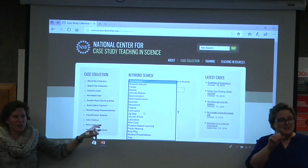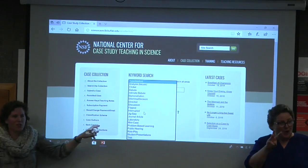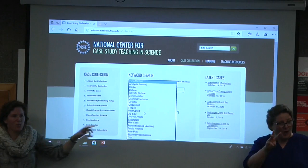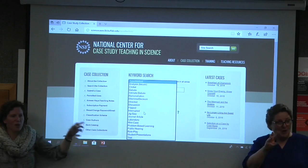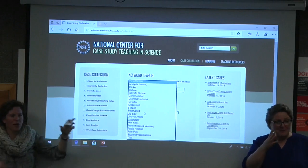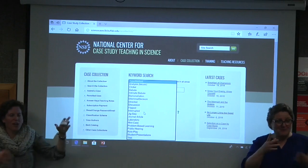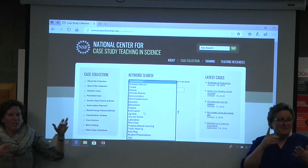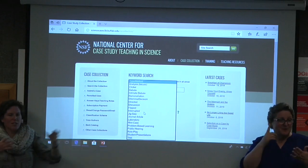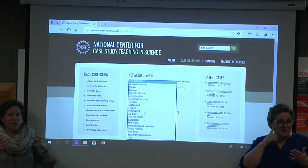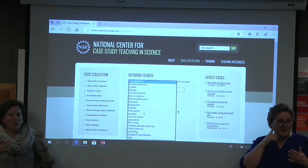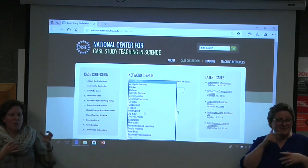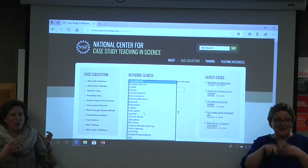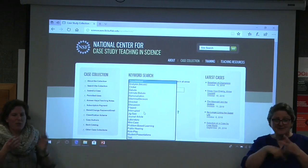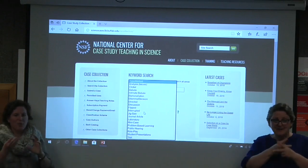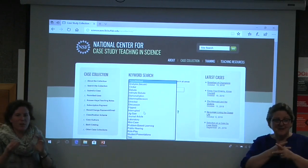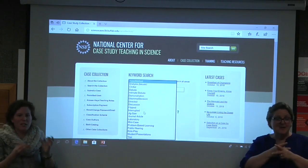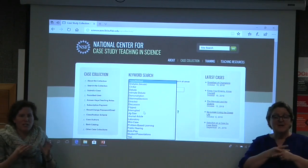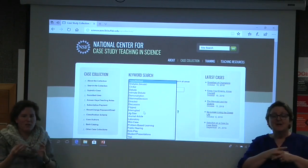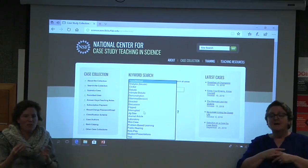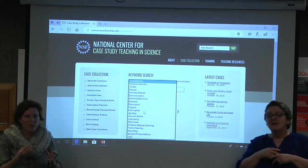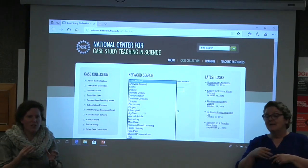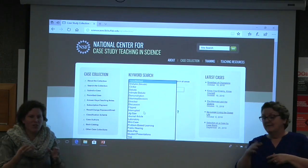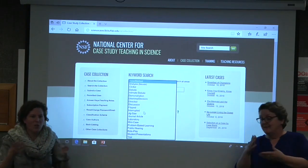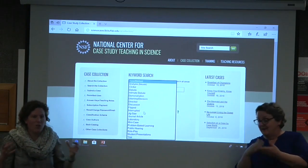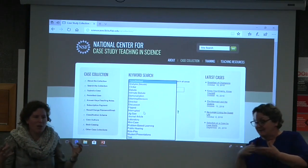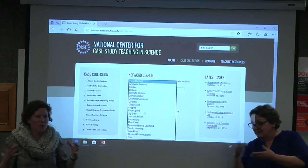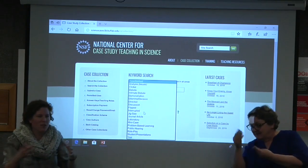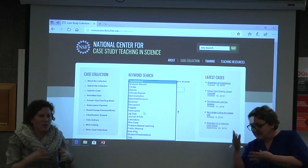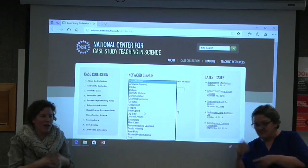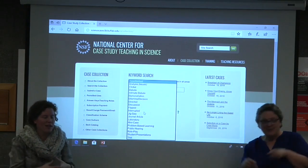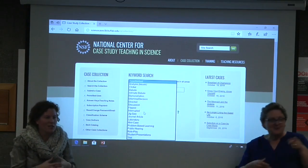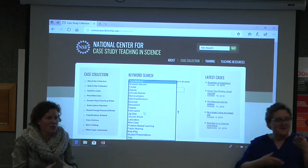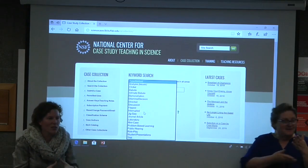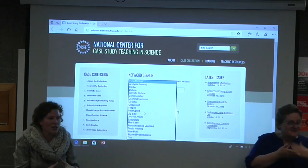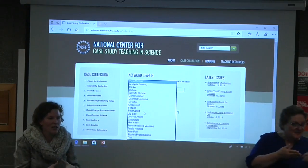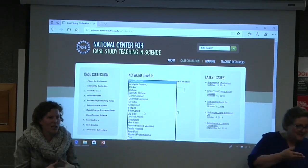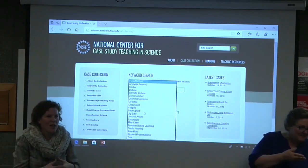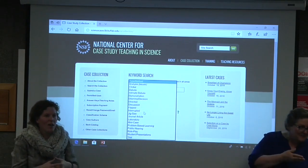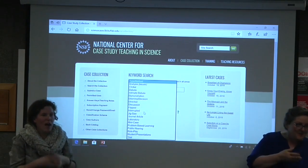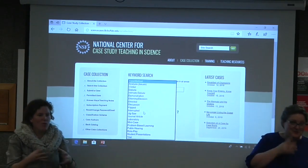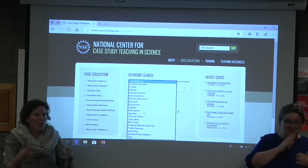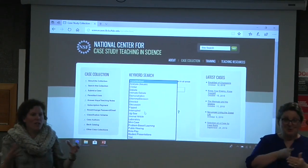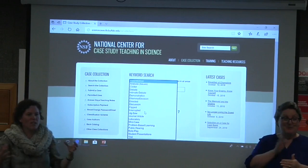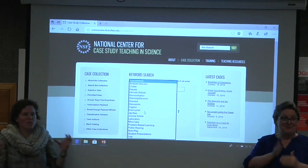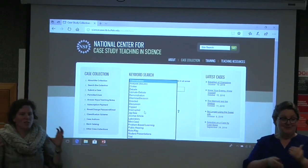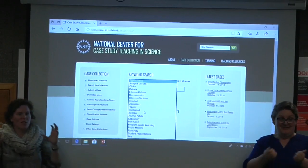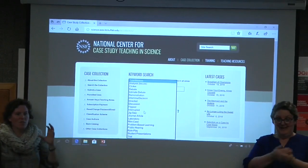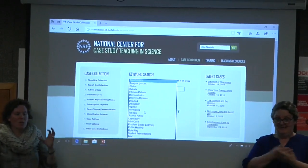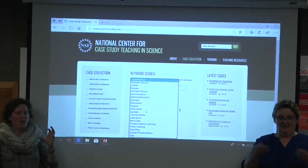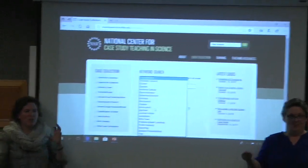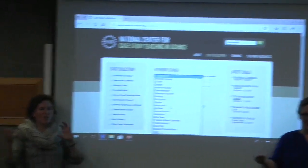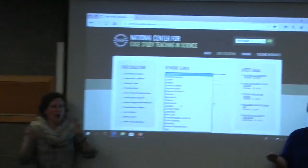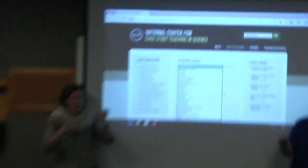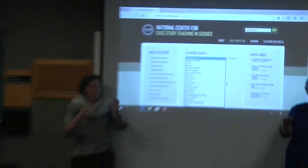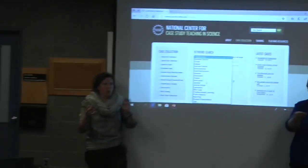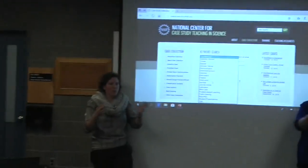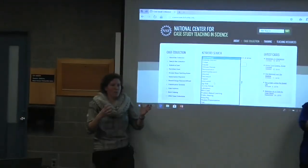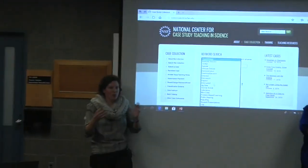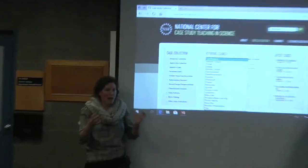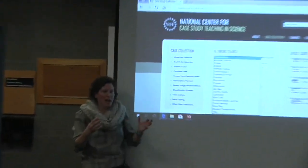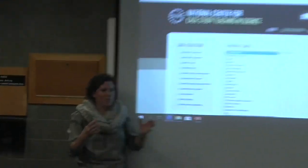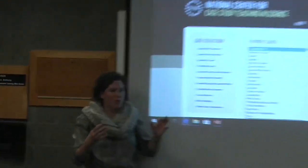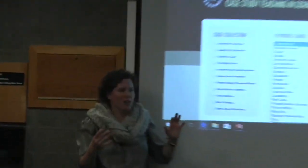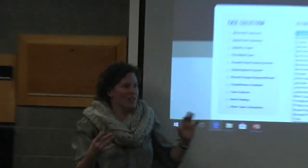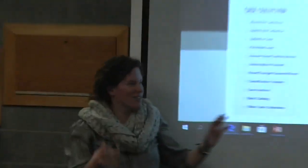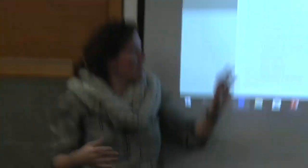active learning strategy where different people have different pieces of information in order to complete the activity. Everyone needs the information that the other